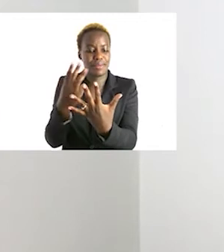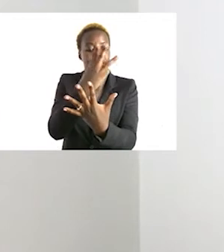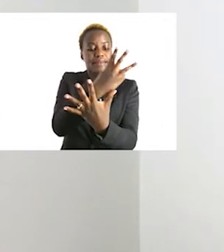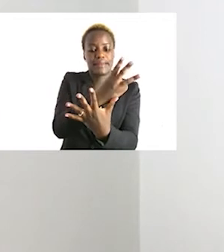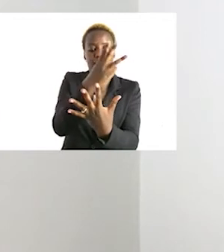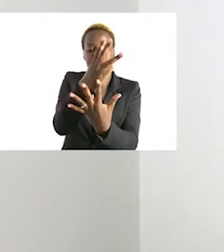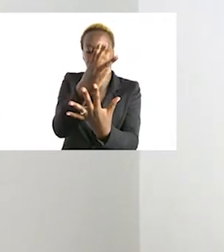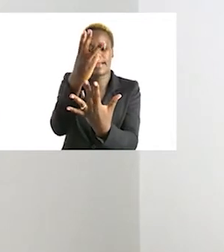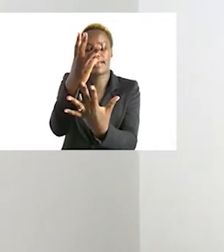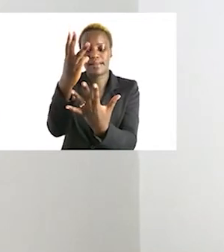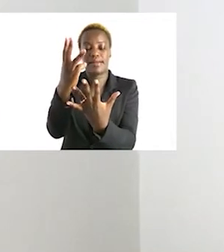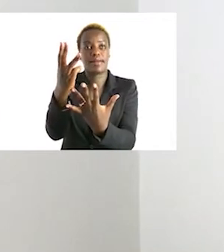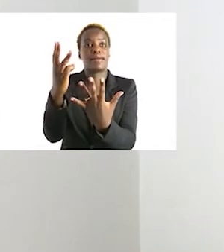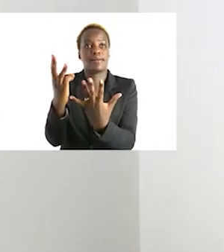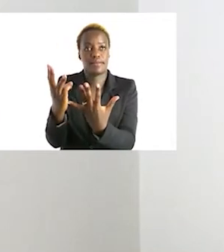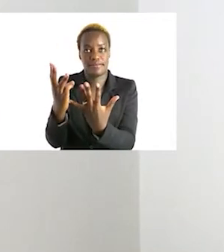each of these boxes.